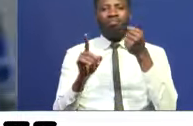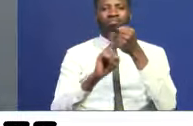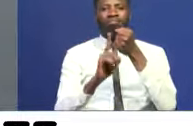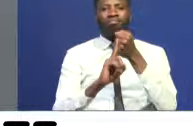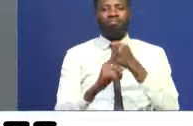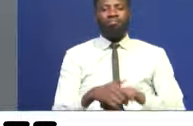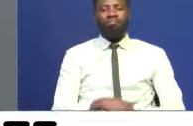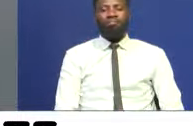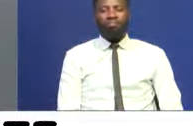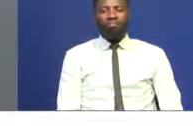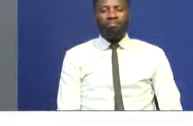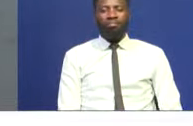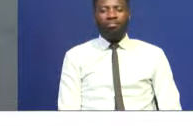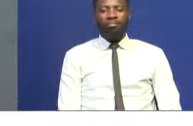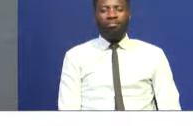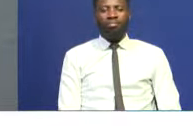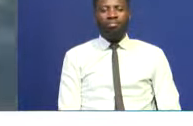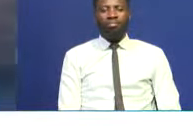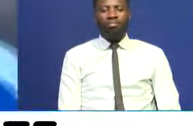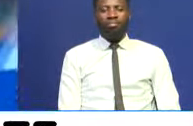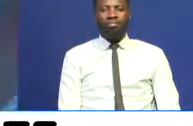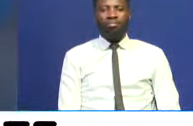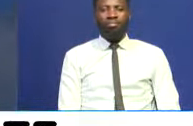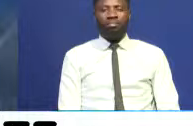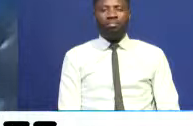anarudisha Ingwe mchezoni.